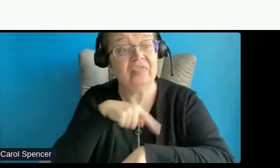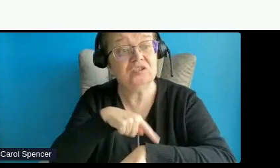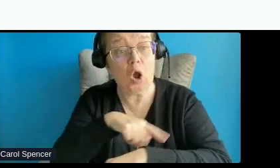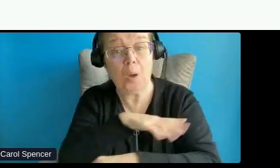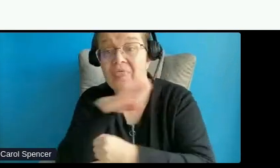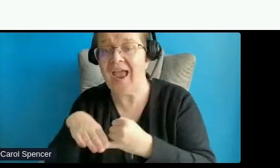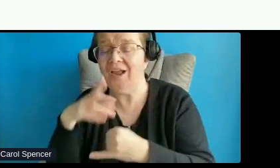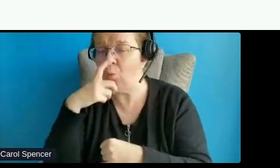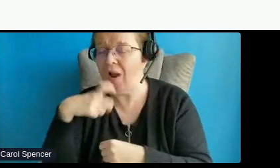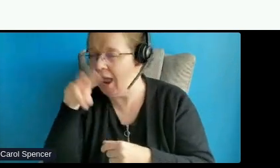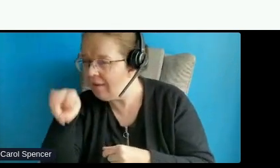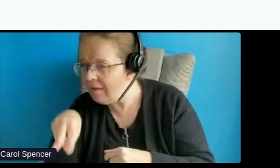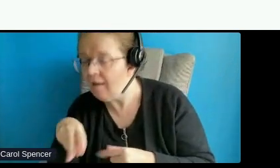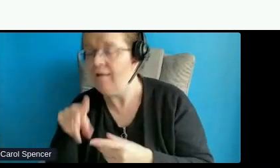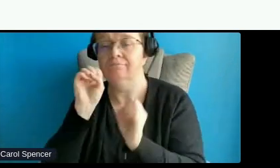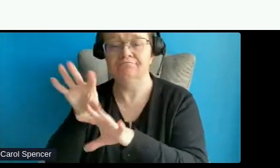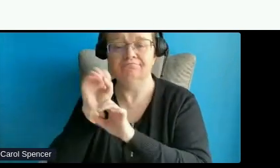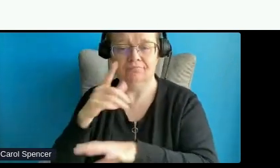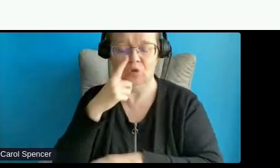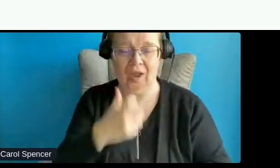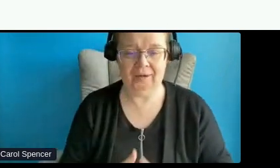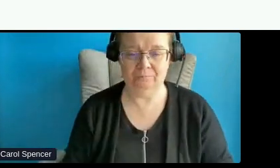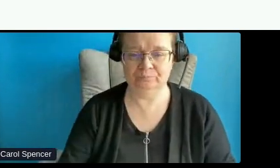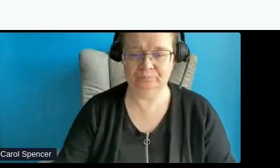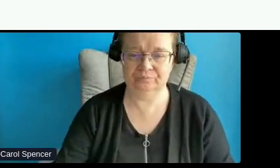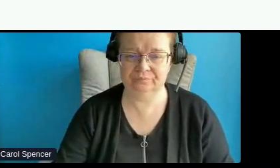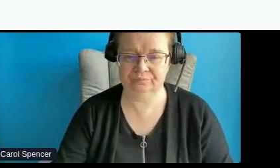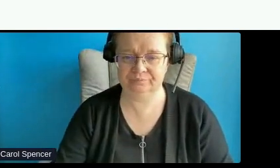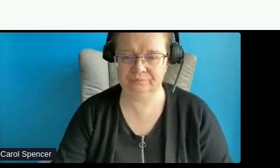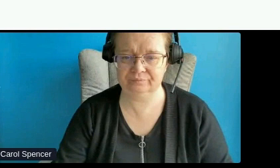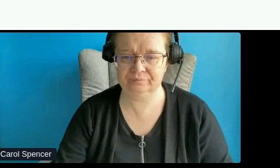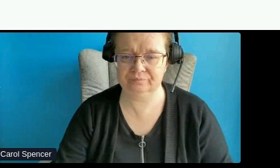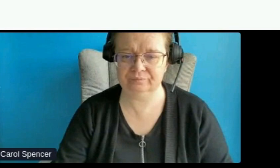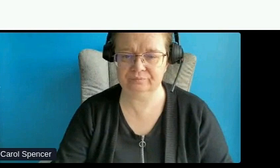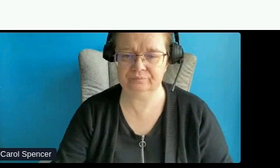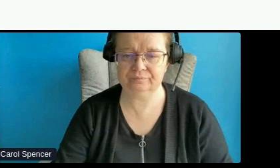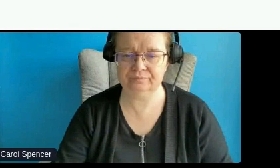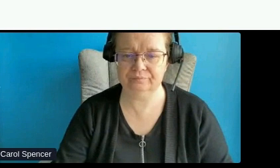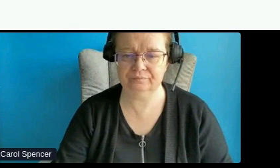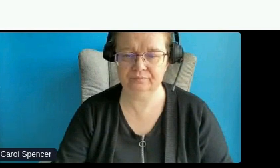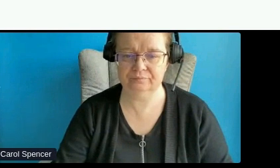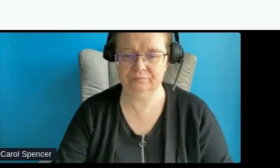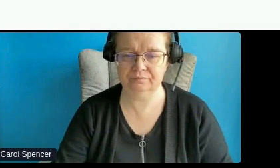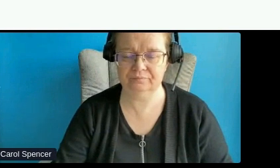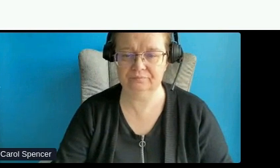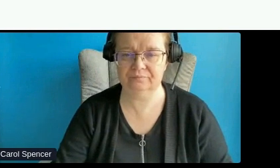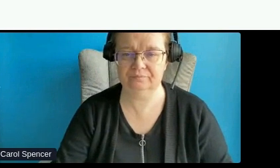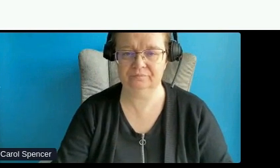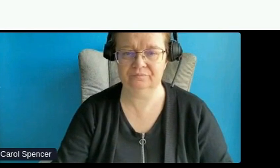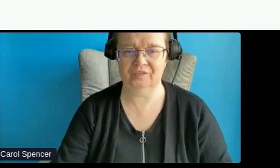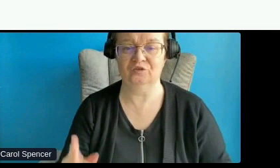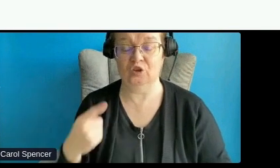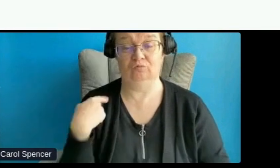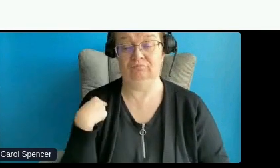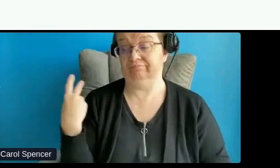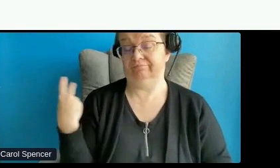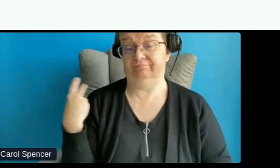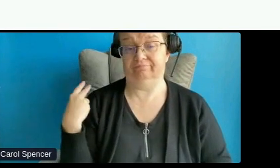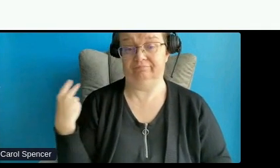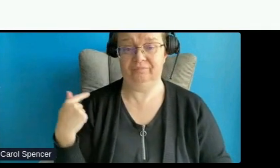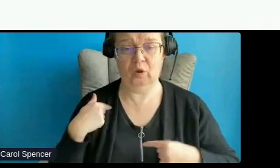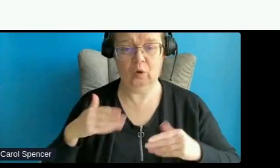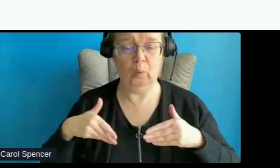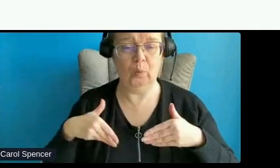it. Thank you. Thanks. Excuse me. So yes, that's who the two of us are. I'll also